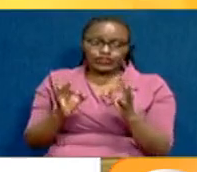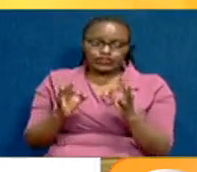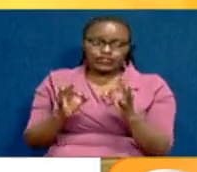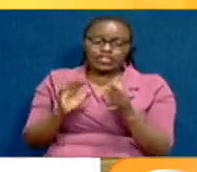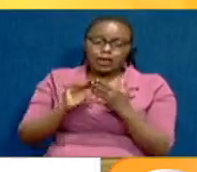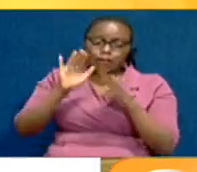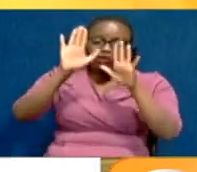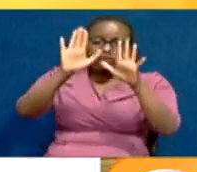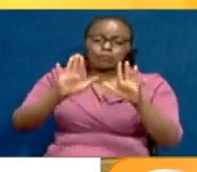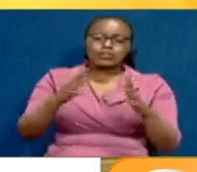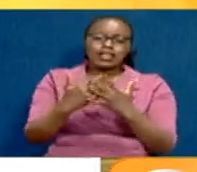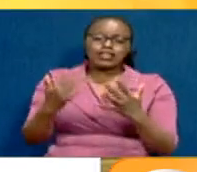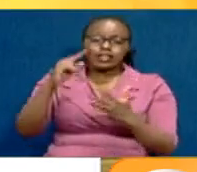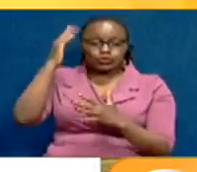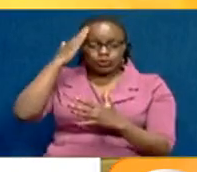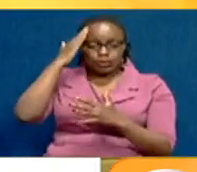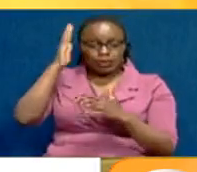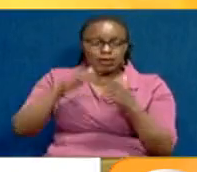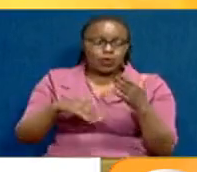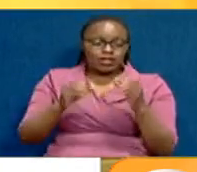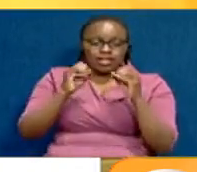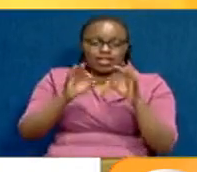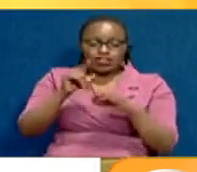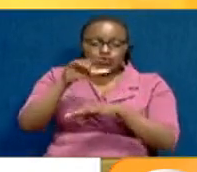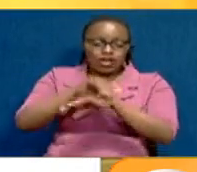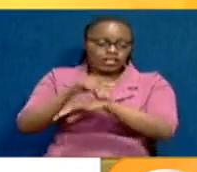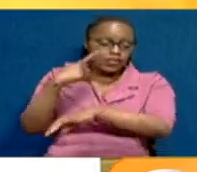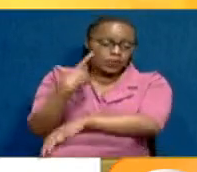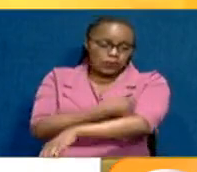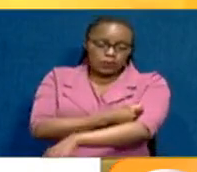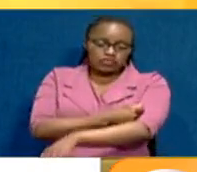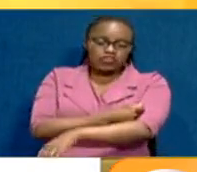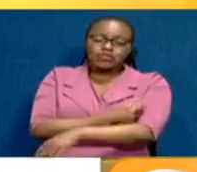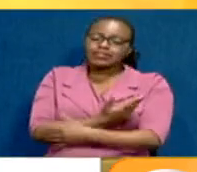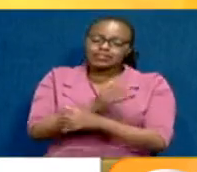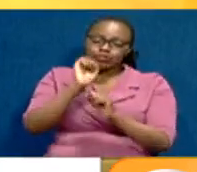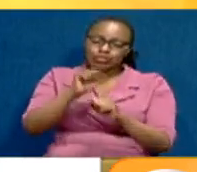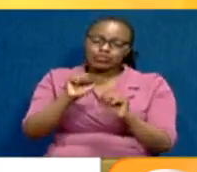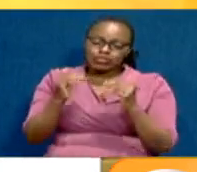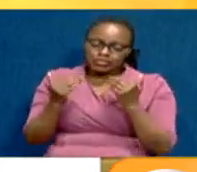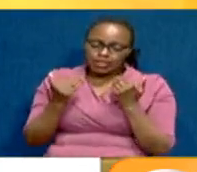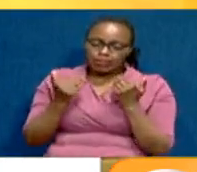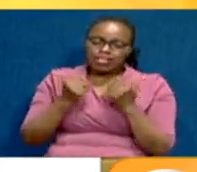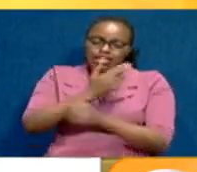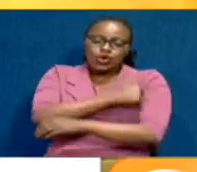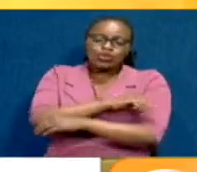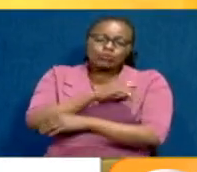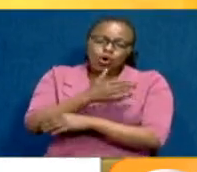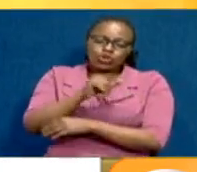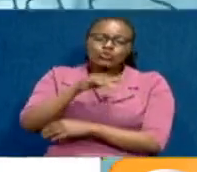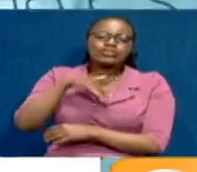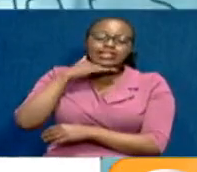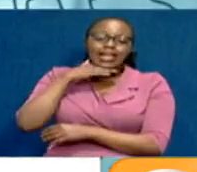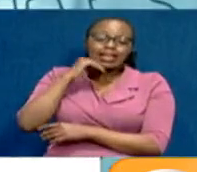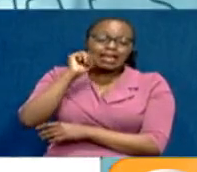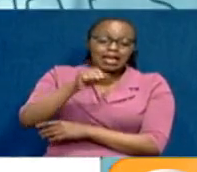the most important thing to remember is if you are vaccinated, the chances of being admitted, the chances of death are